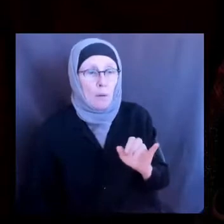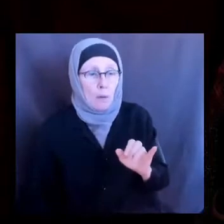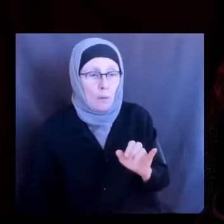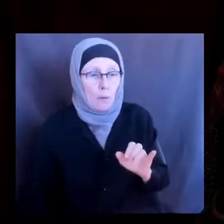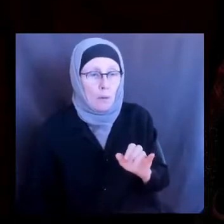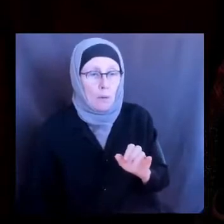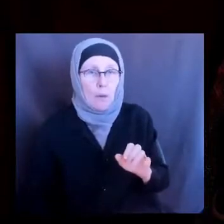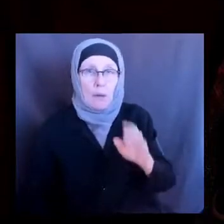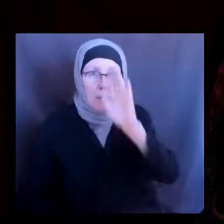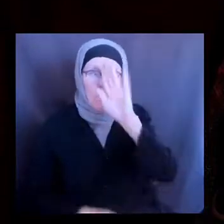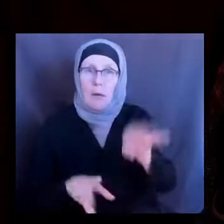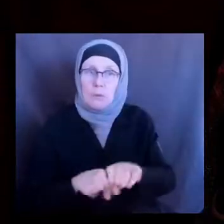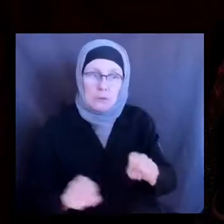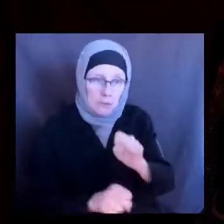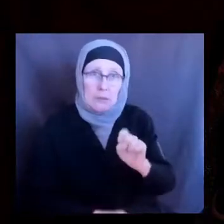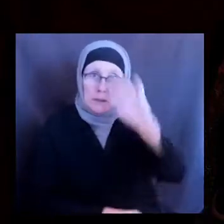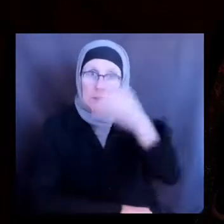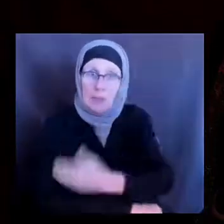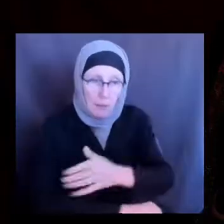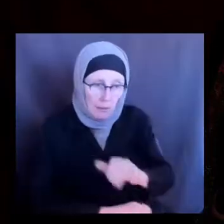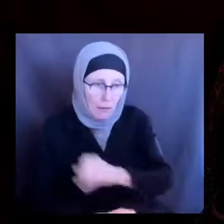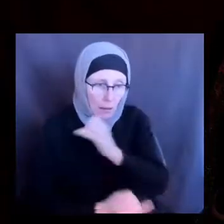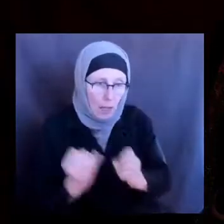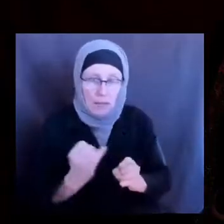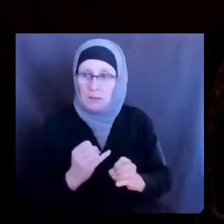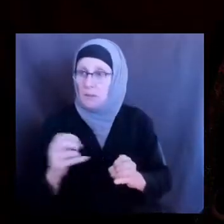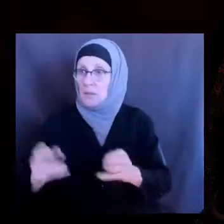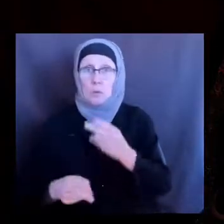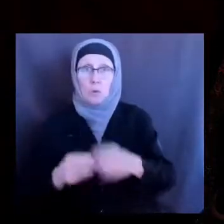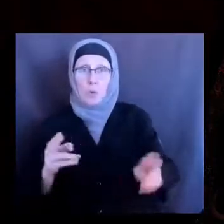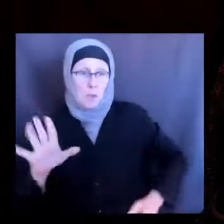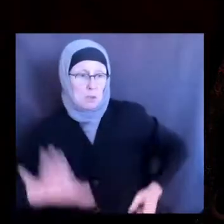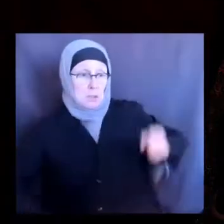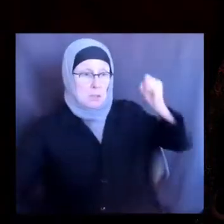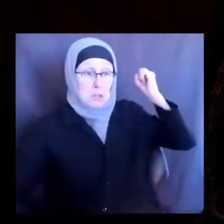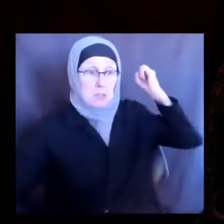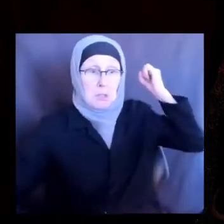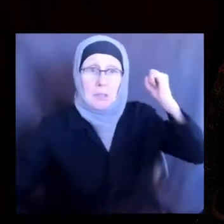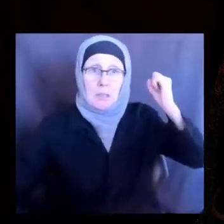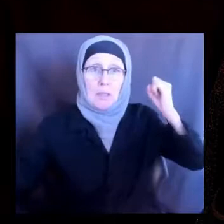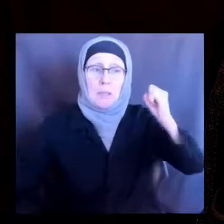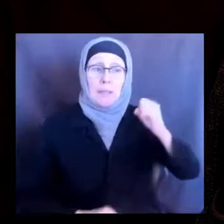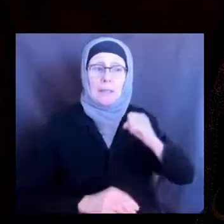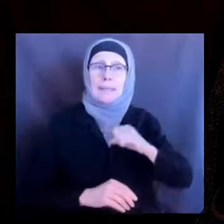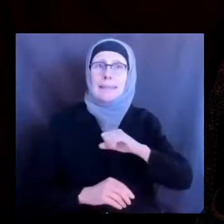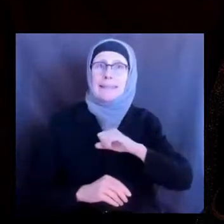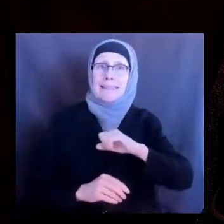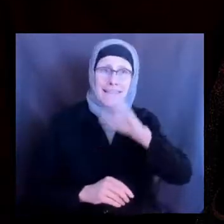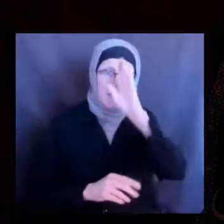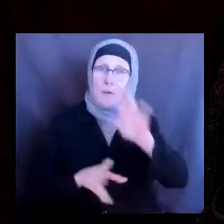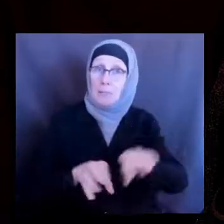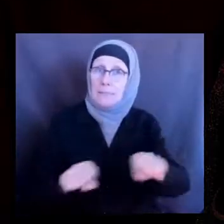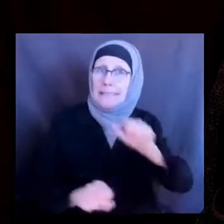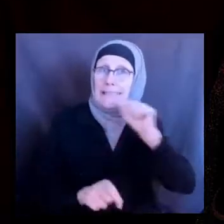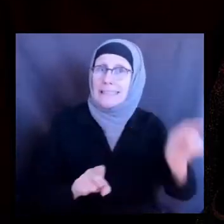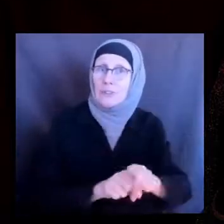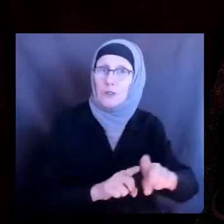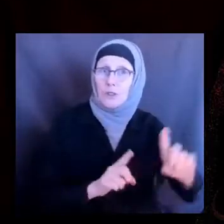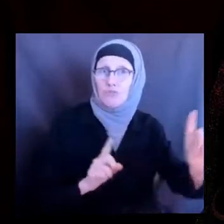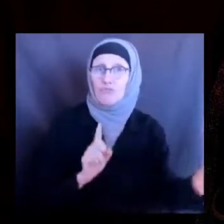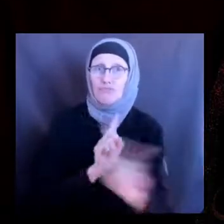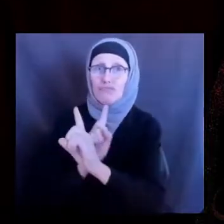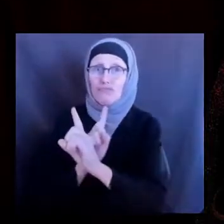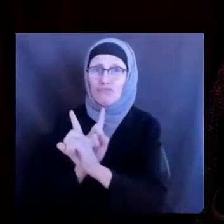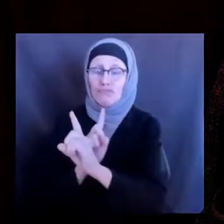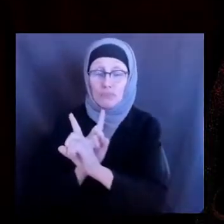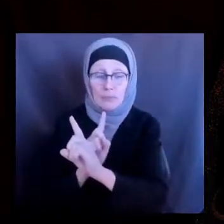aren't you ashamed? You have done so much killing. This is a young man who is not feeling well. Leave him alone.